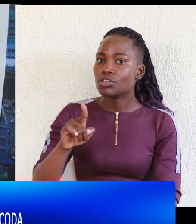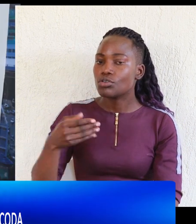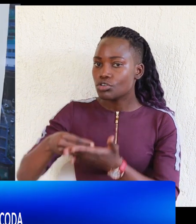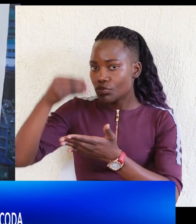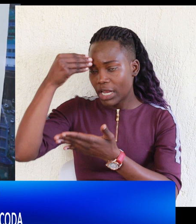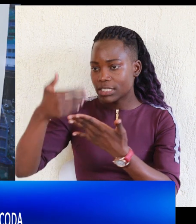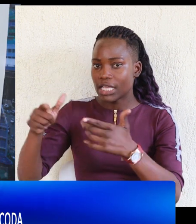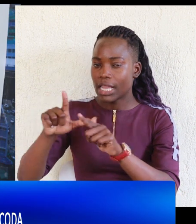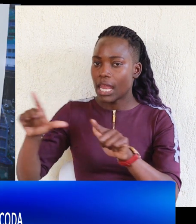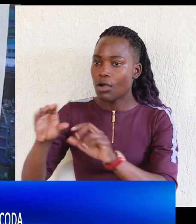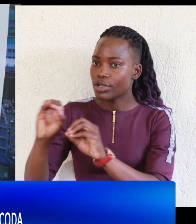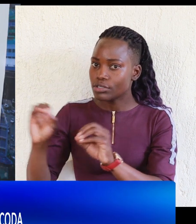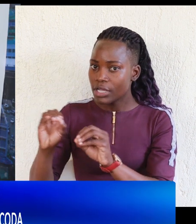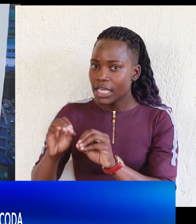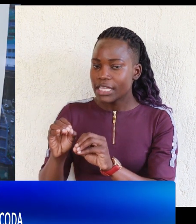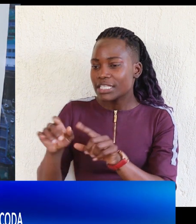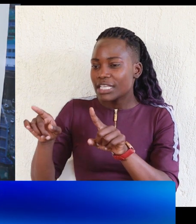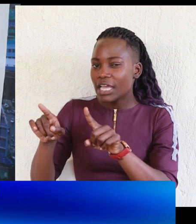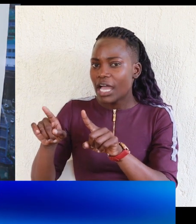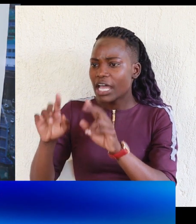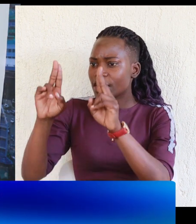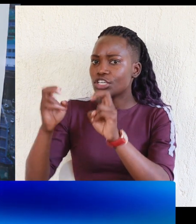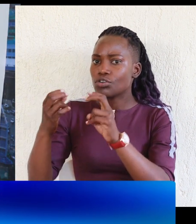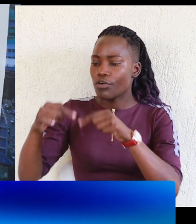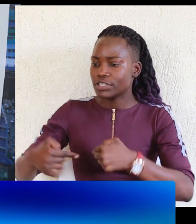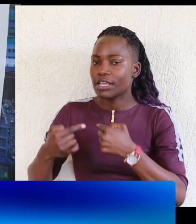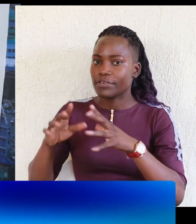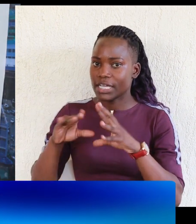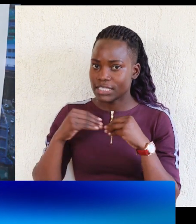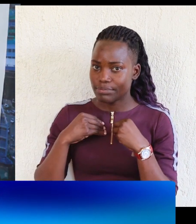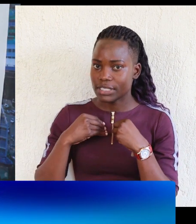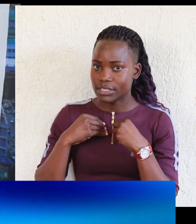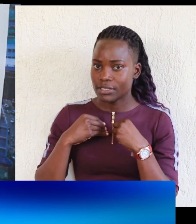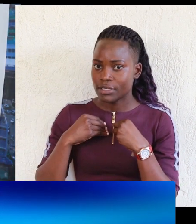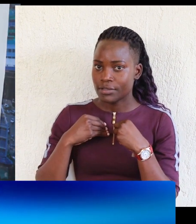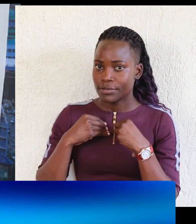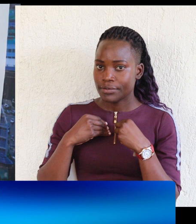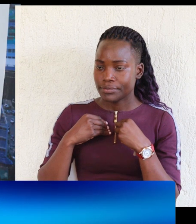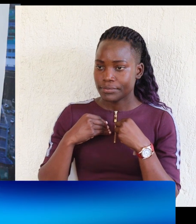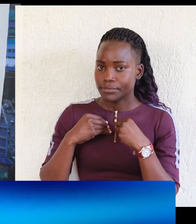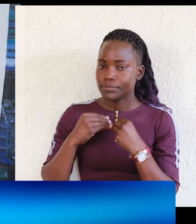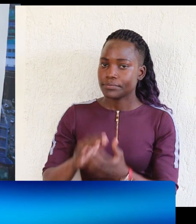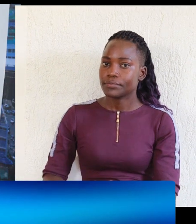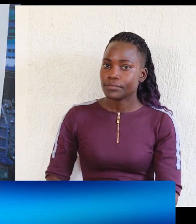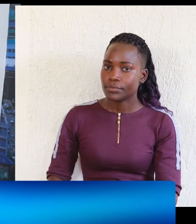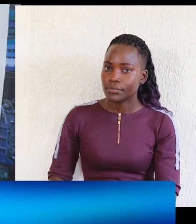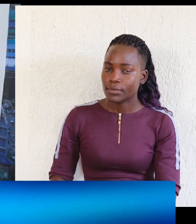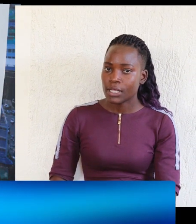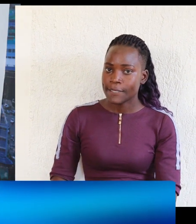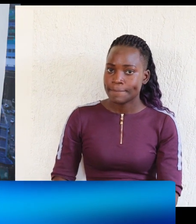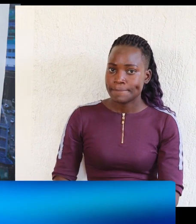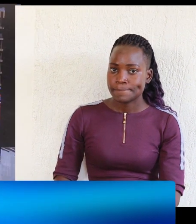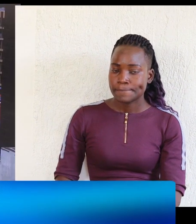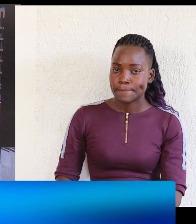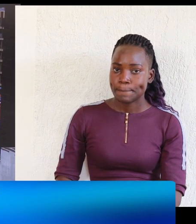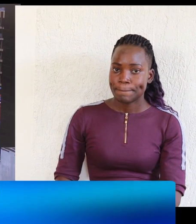sign language. Is it an issue of self-acceptance that maybe they have this particular disability, but they still have an issue with